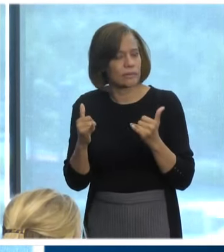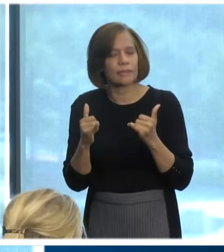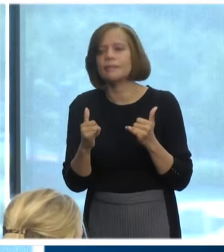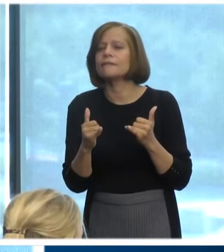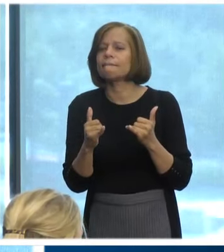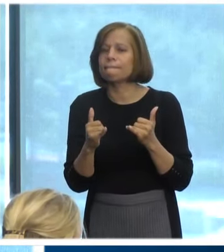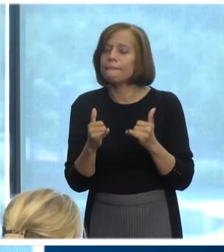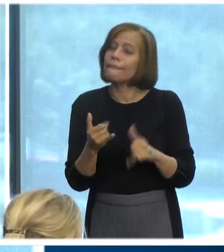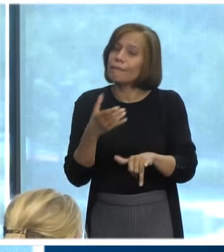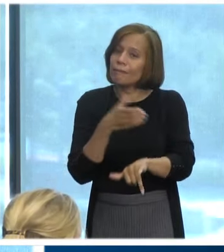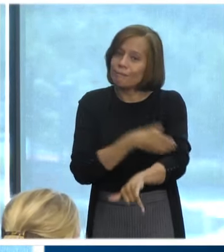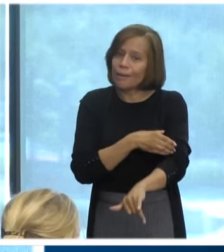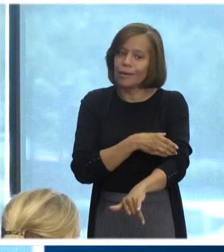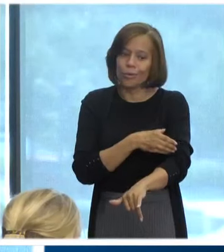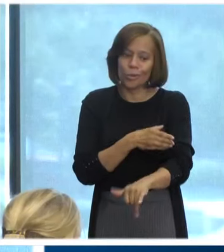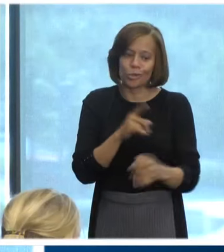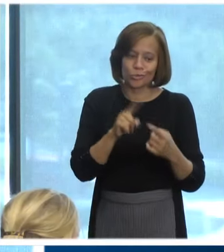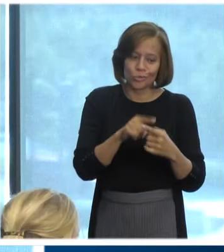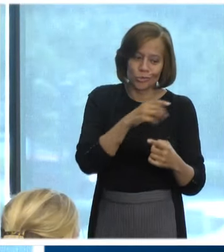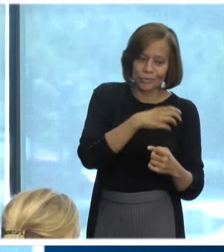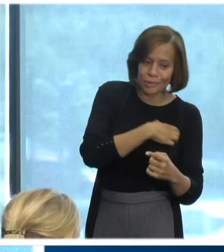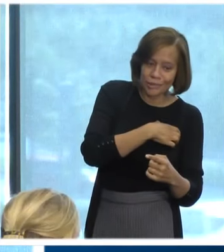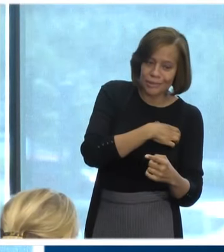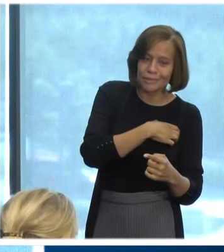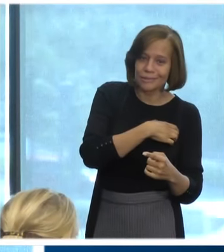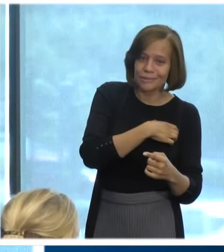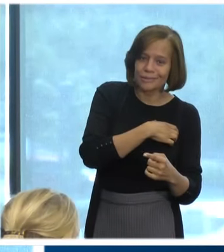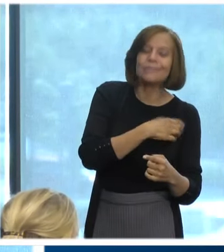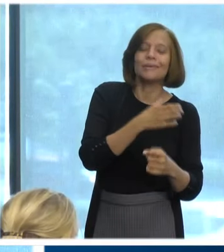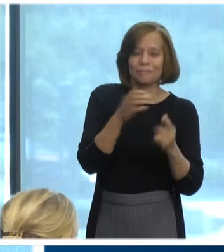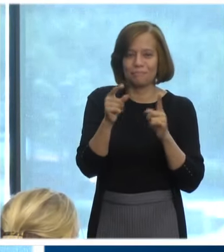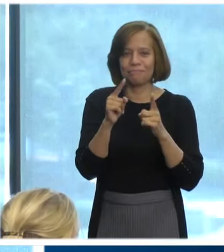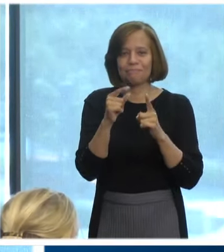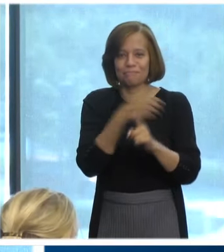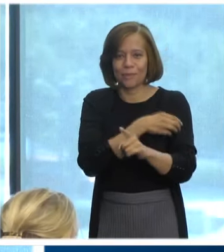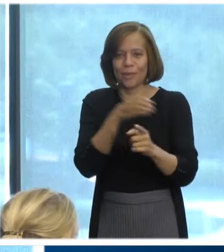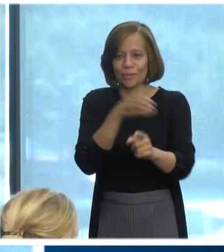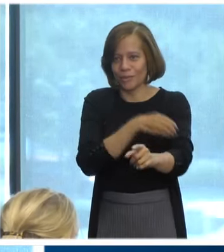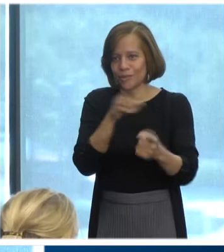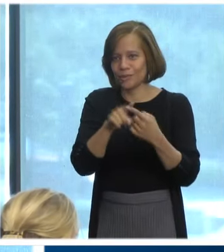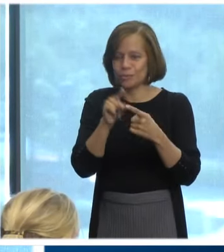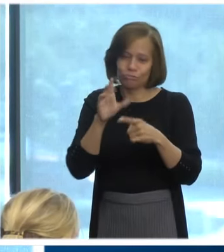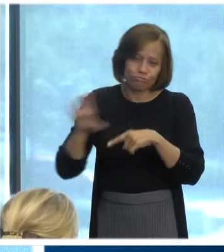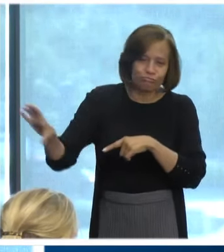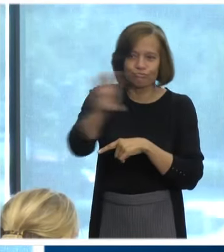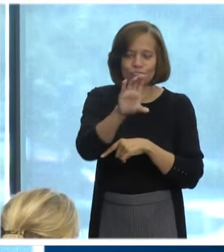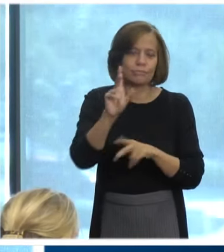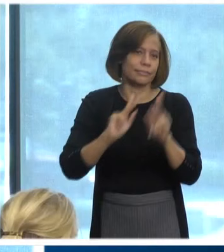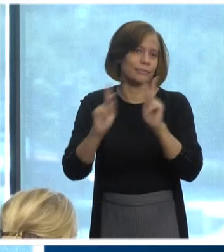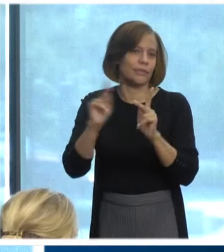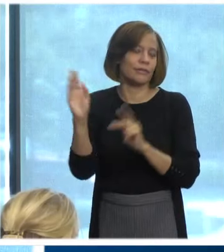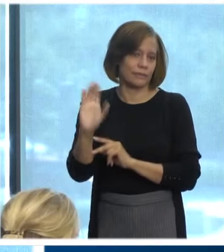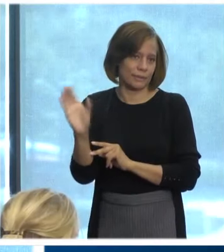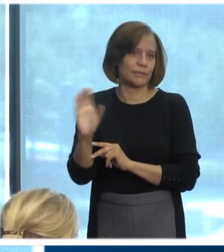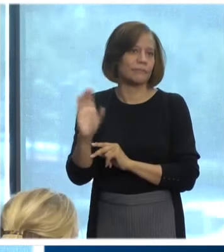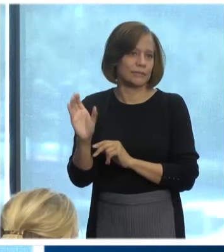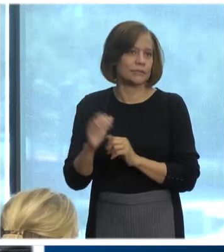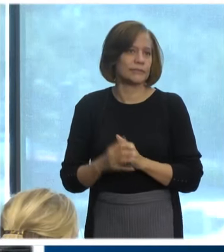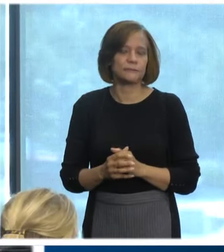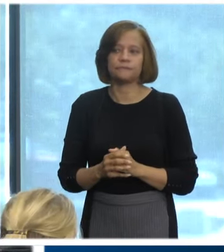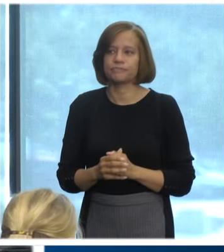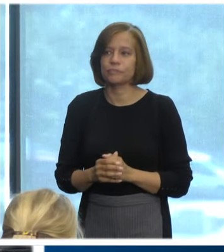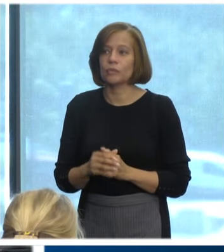the power to the people of Columbus to determine whether or not this process will move forward with the Civilian Review Commission.